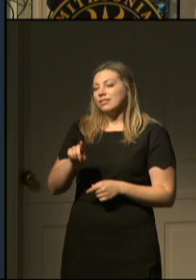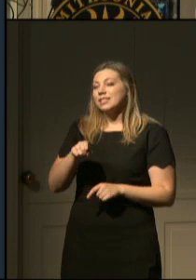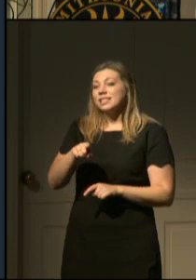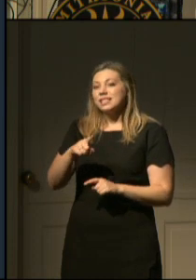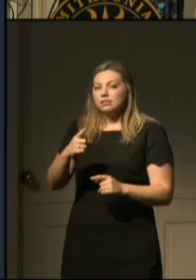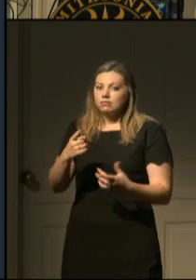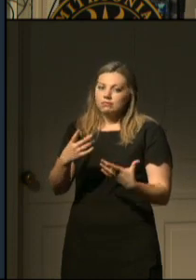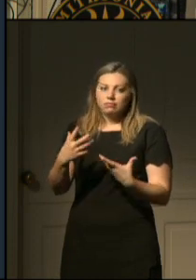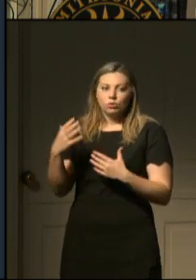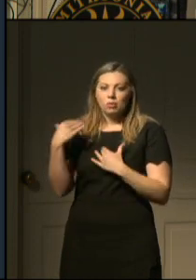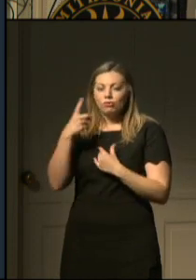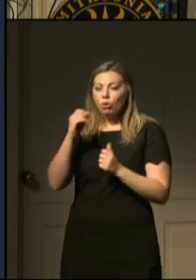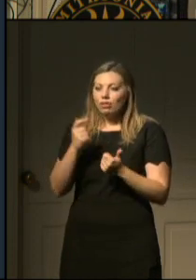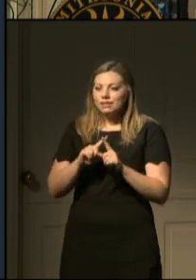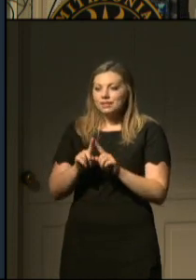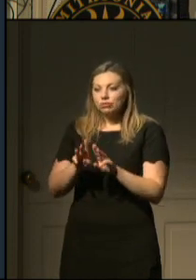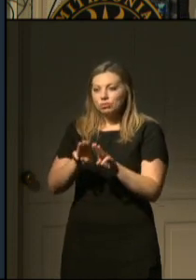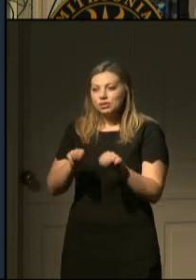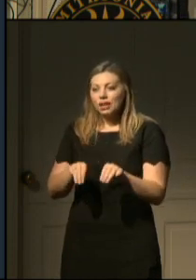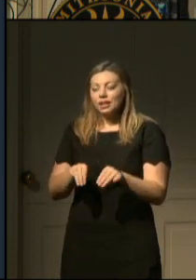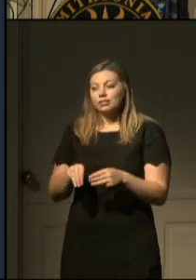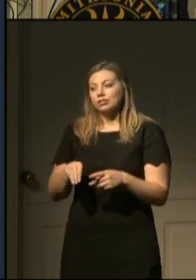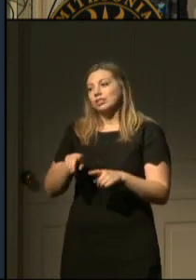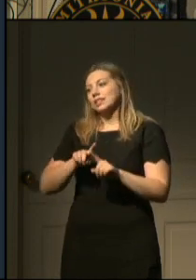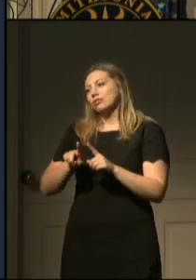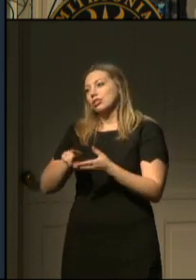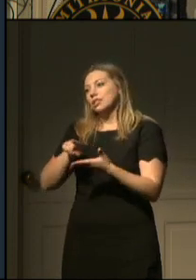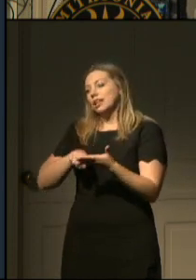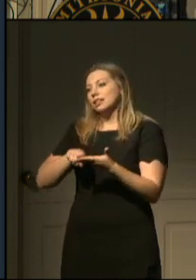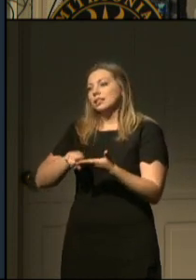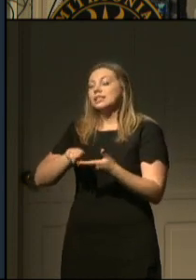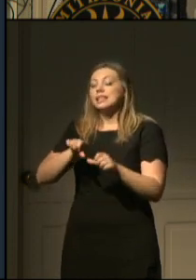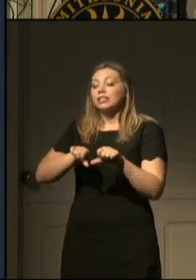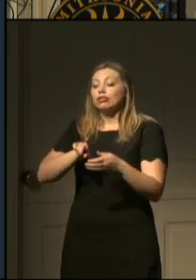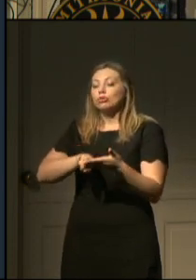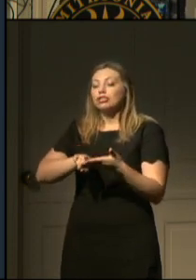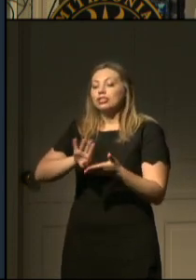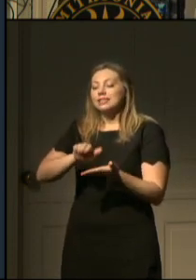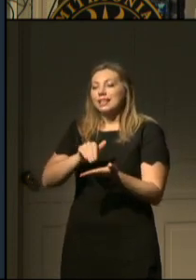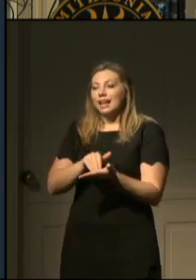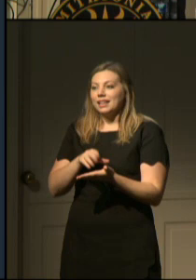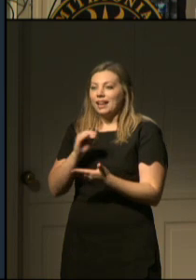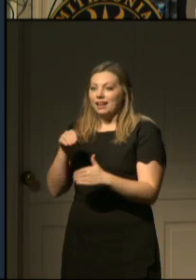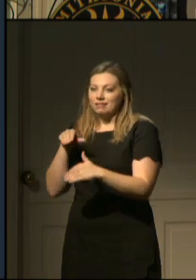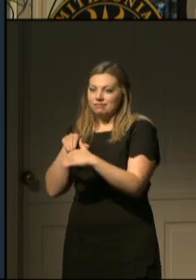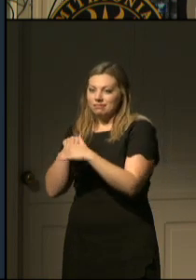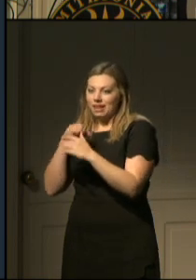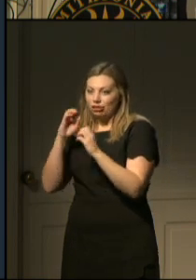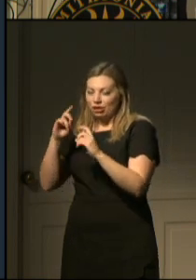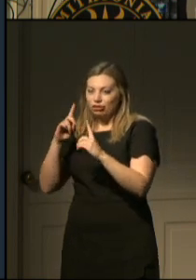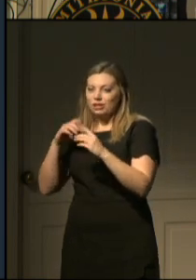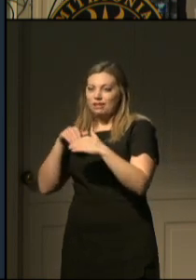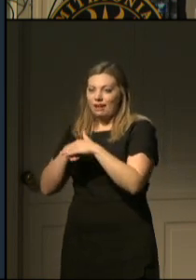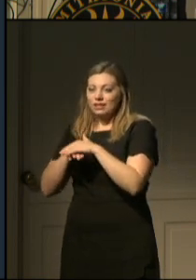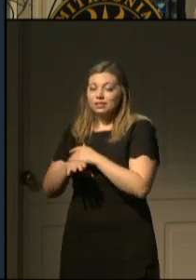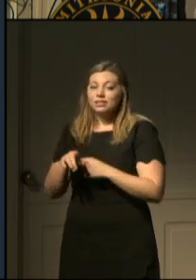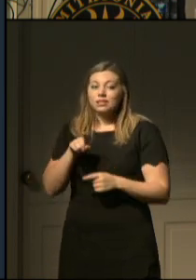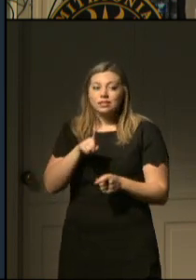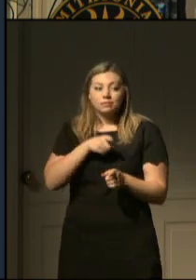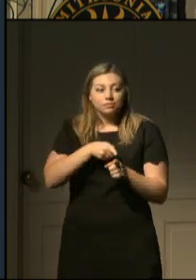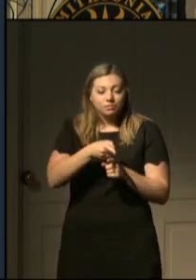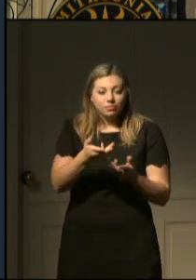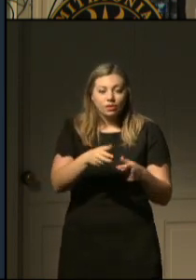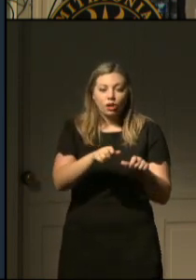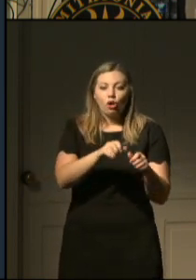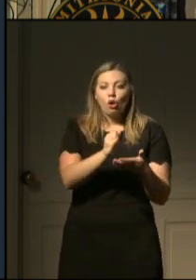national museums, the scholarly and scientific research centers, and all programs in education access. He's a historian specializing in art and